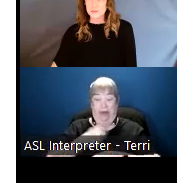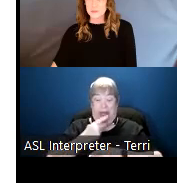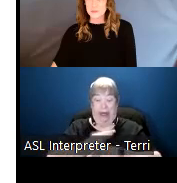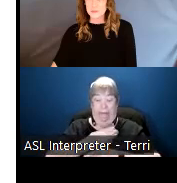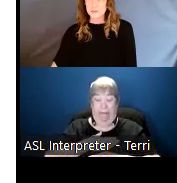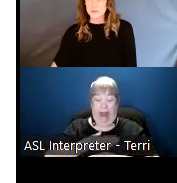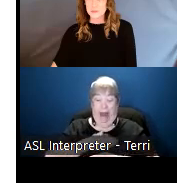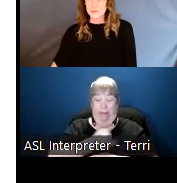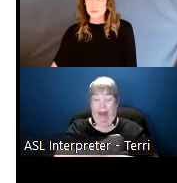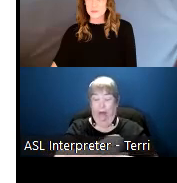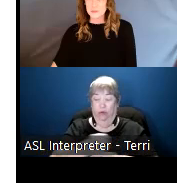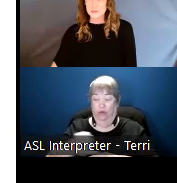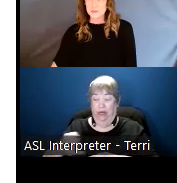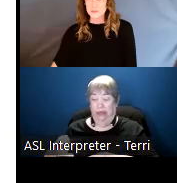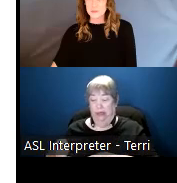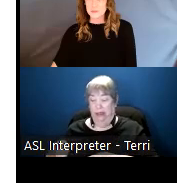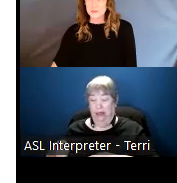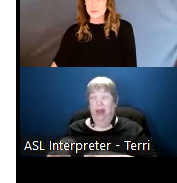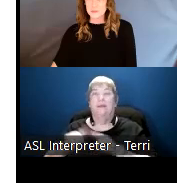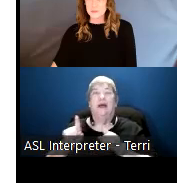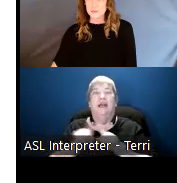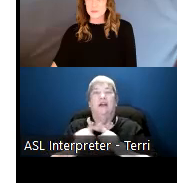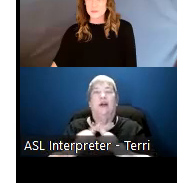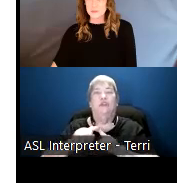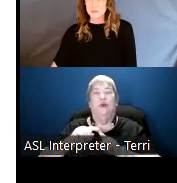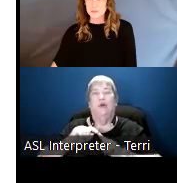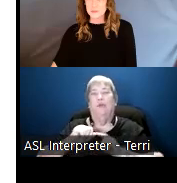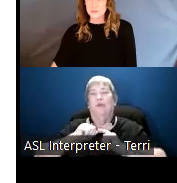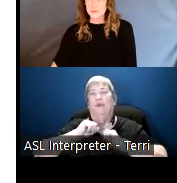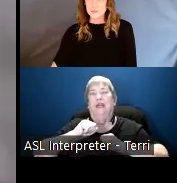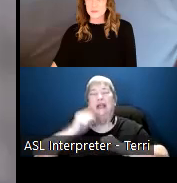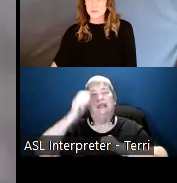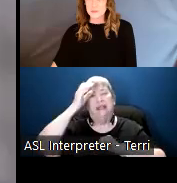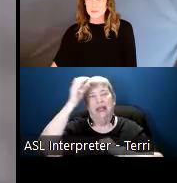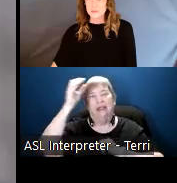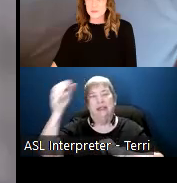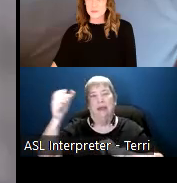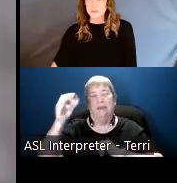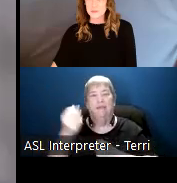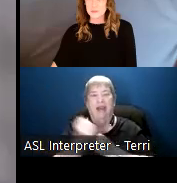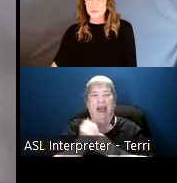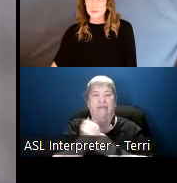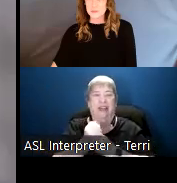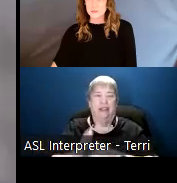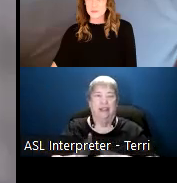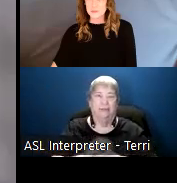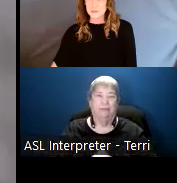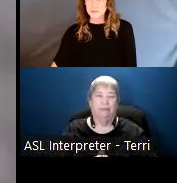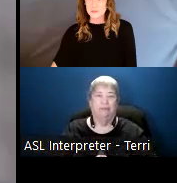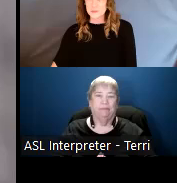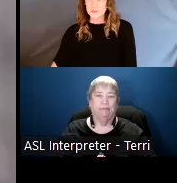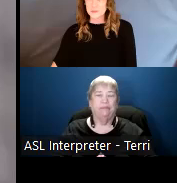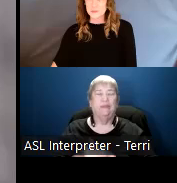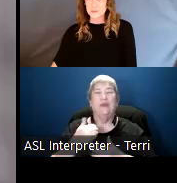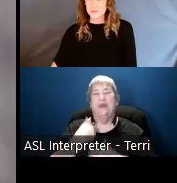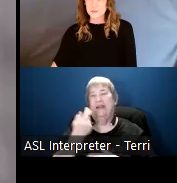important in safeguarding the whole concept of sexual assault victim advocates. So we have a little